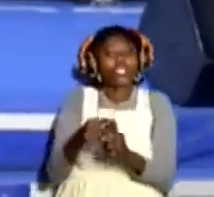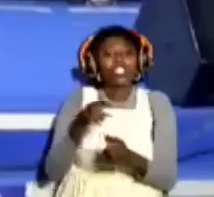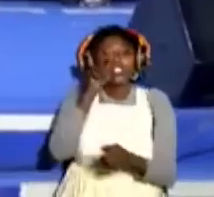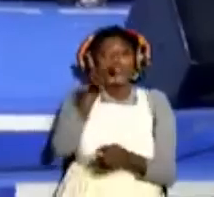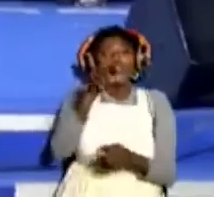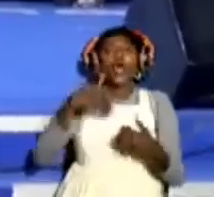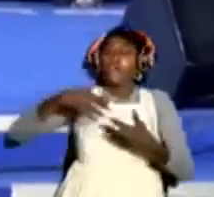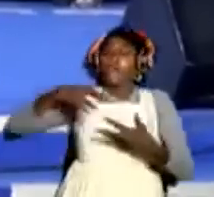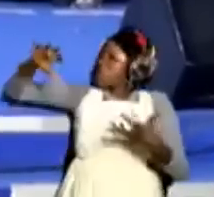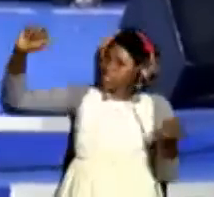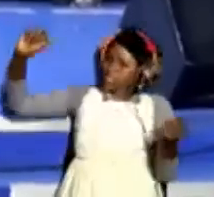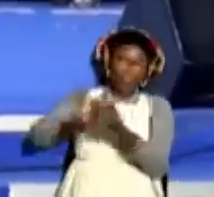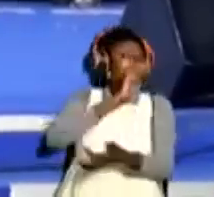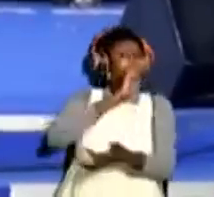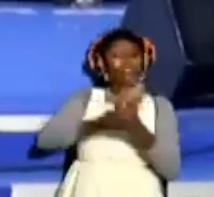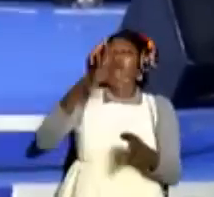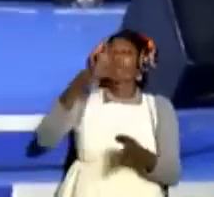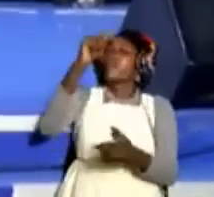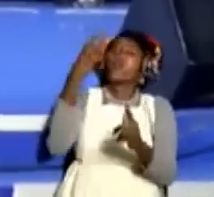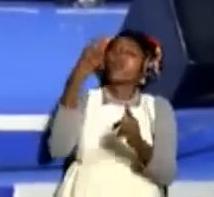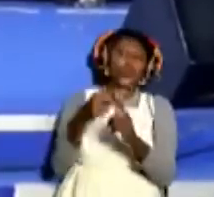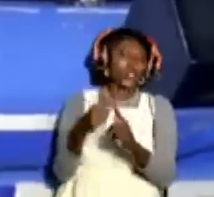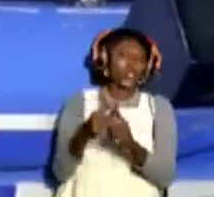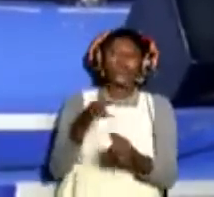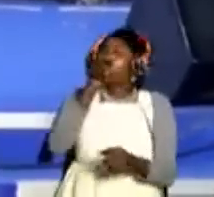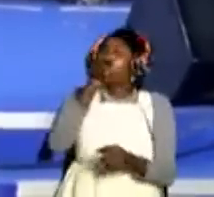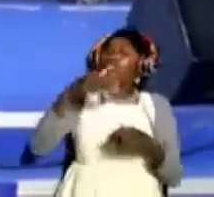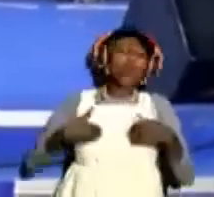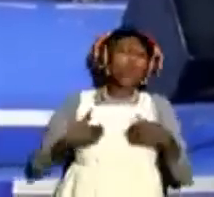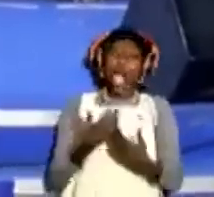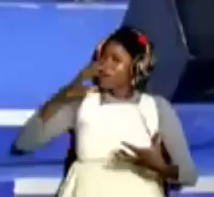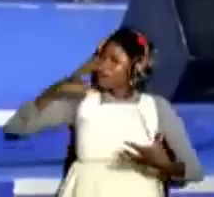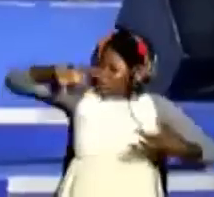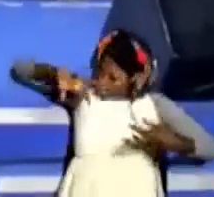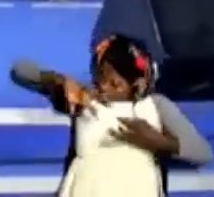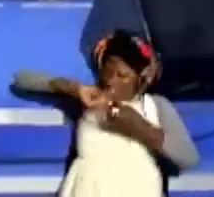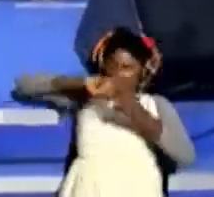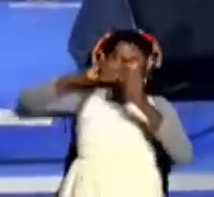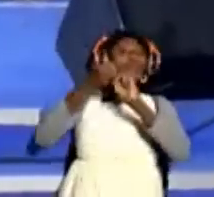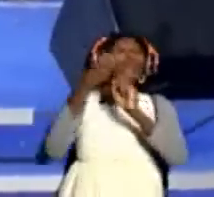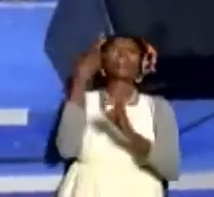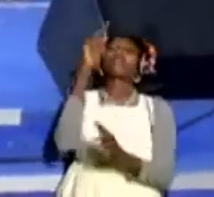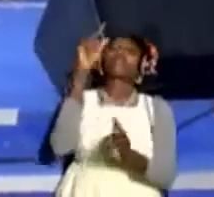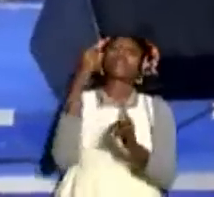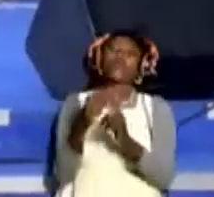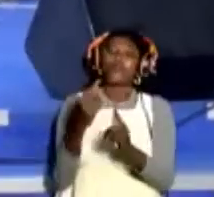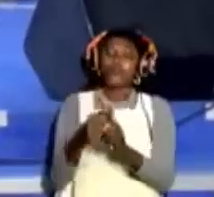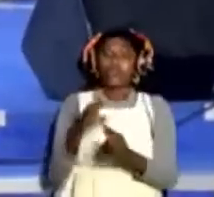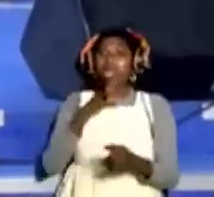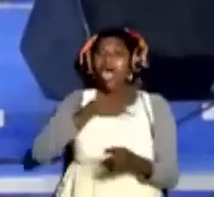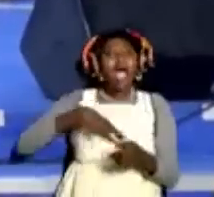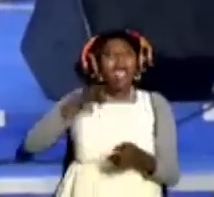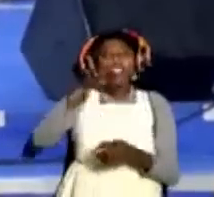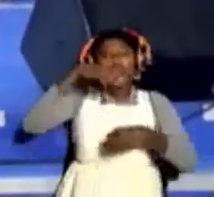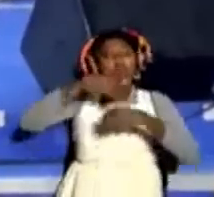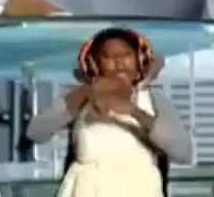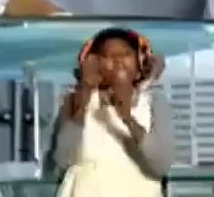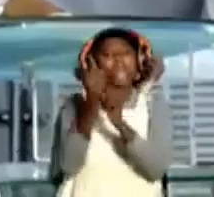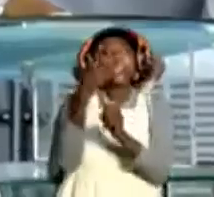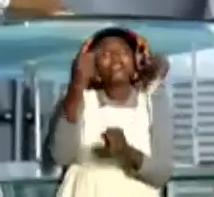You bastardize the text. You disorient the text. You make the